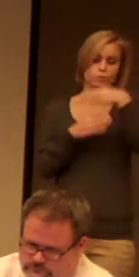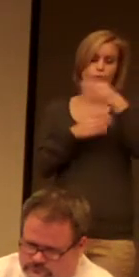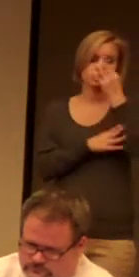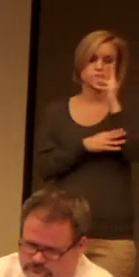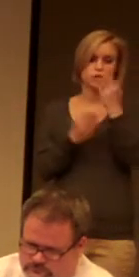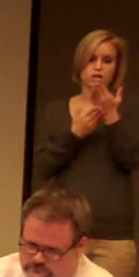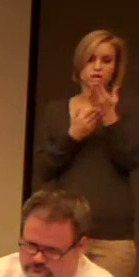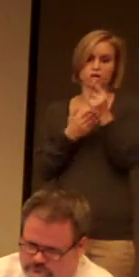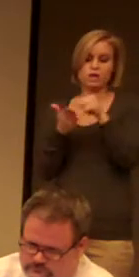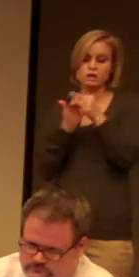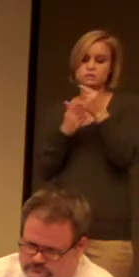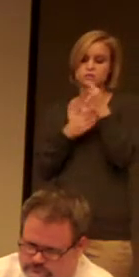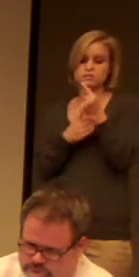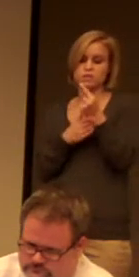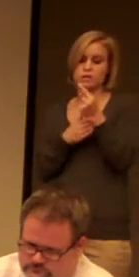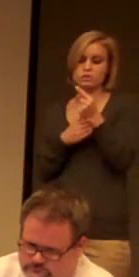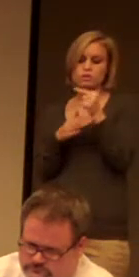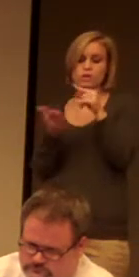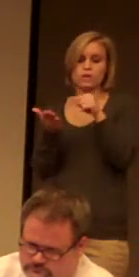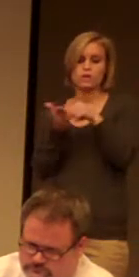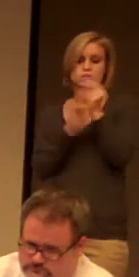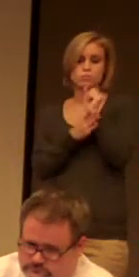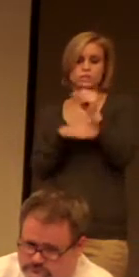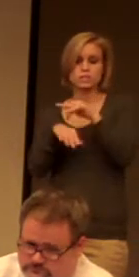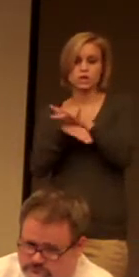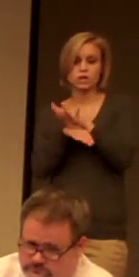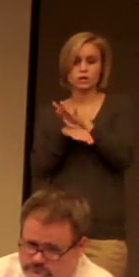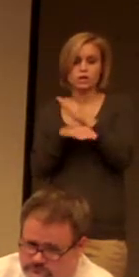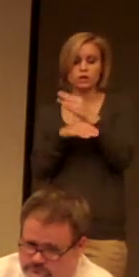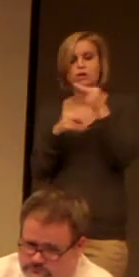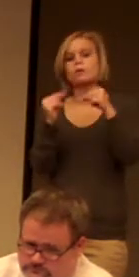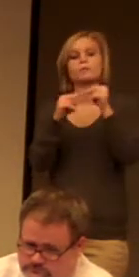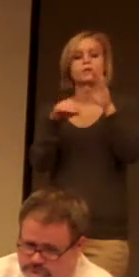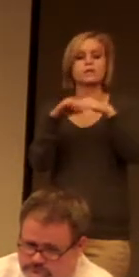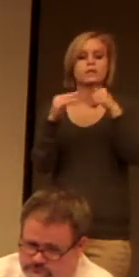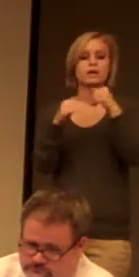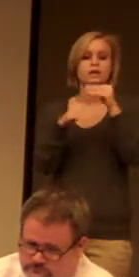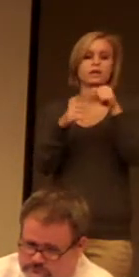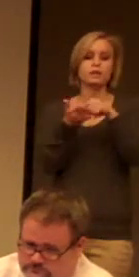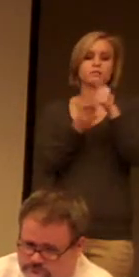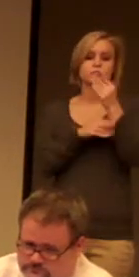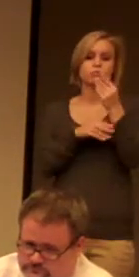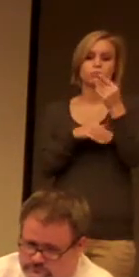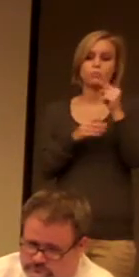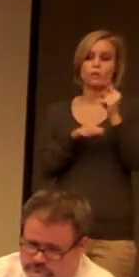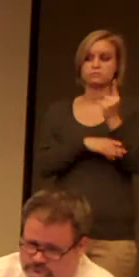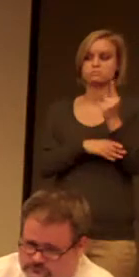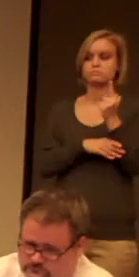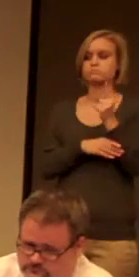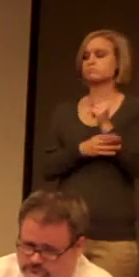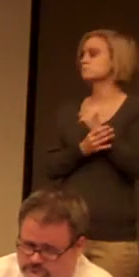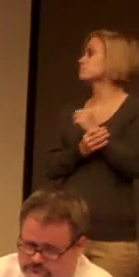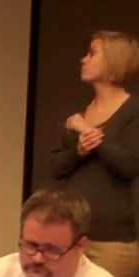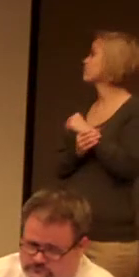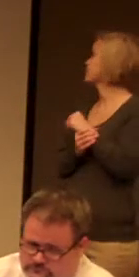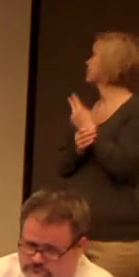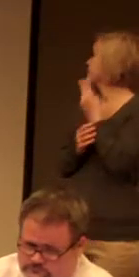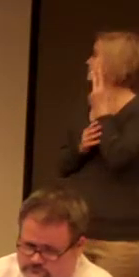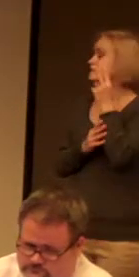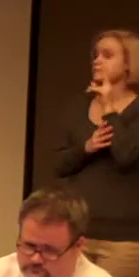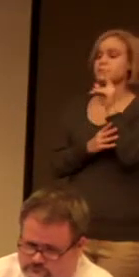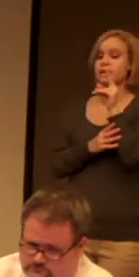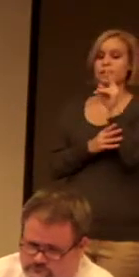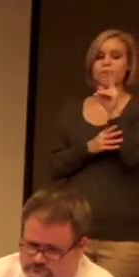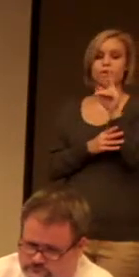will tell you that this is an earlier building than this one. When you see the turrets and the mansard roofs and